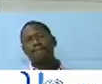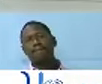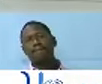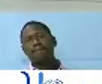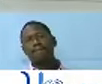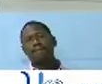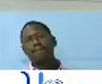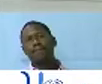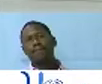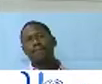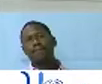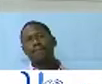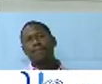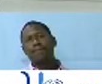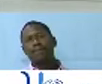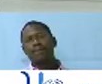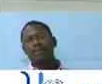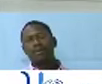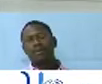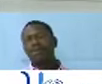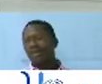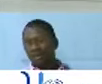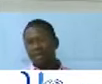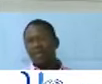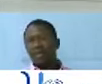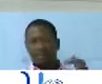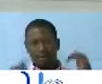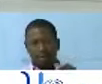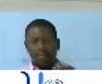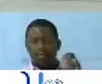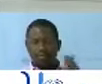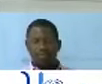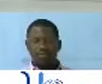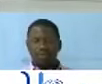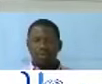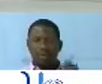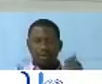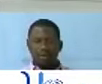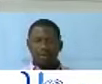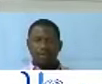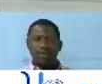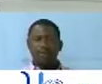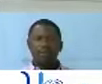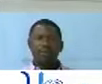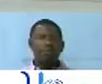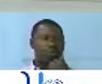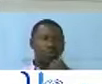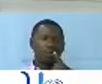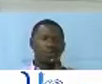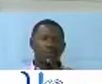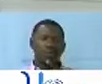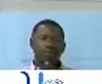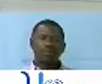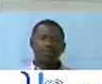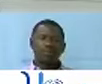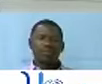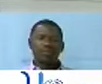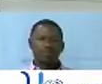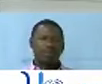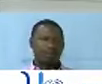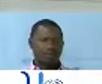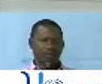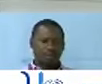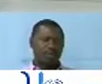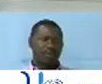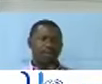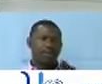we're supposed to have the meeting at court number one, so we were dispersed by the NIA, and we could have a meeting in the court. And